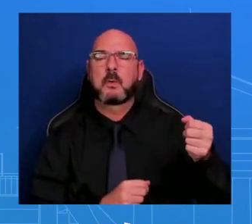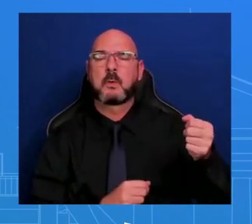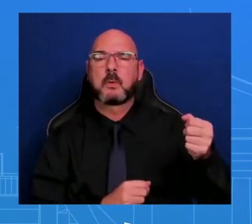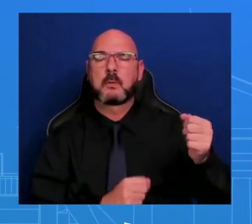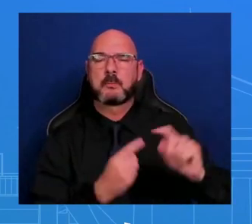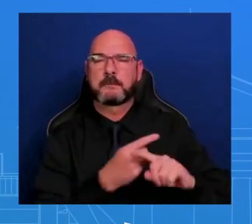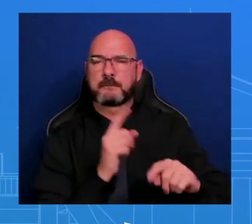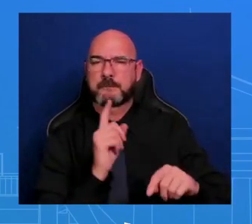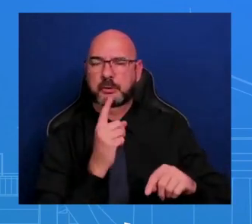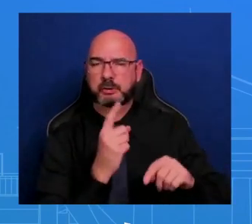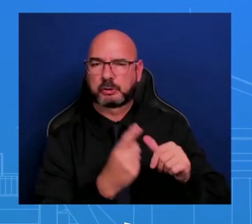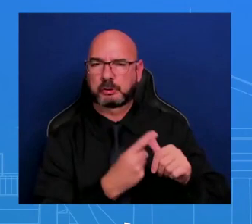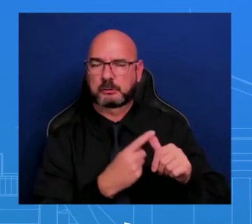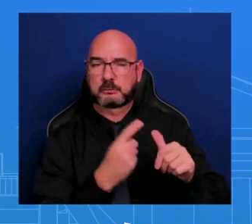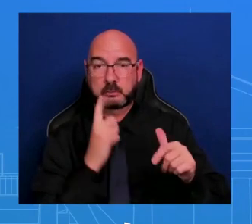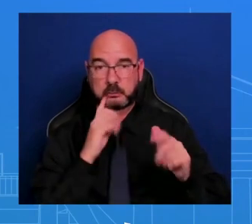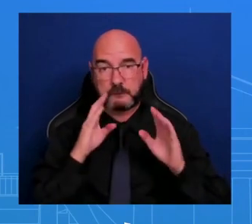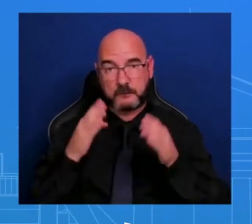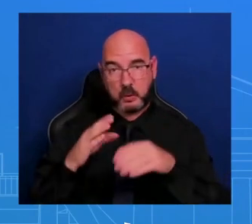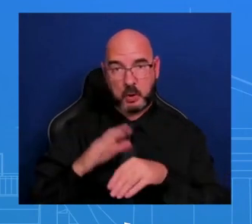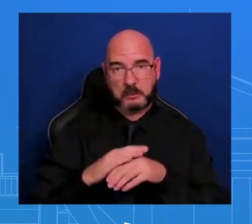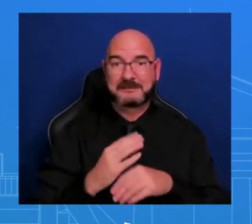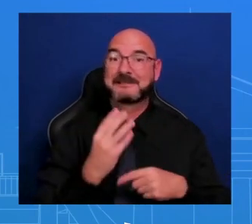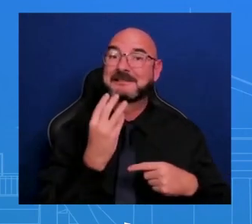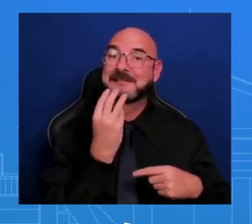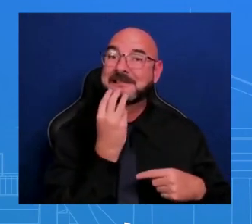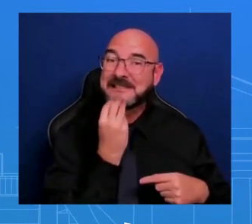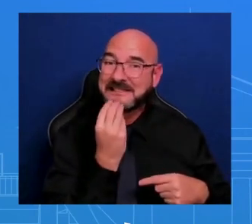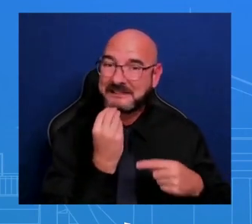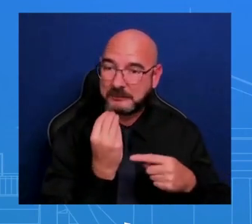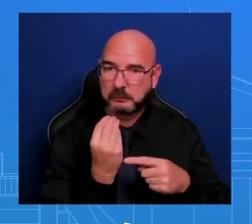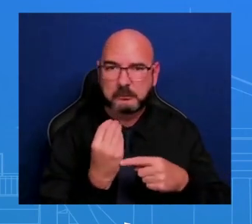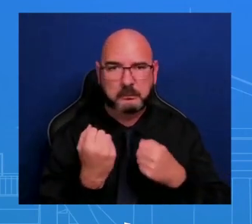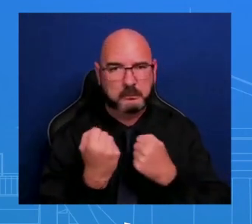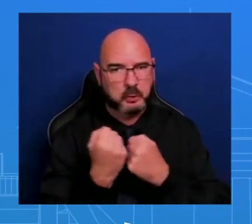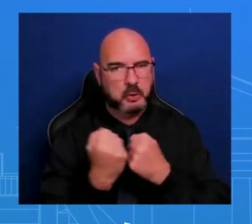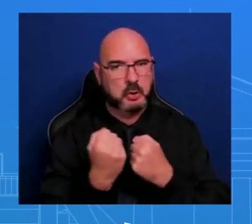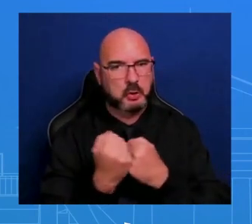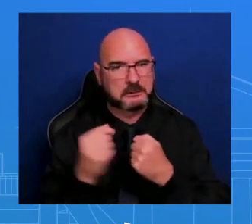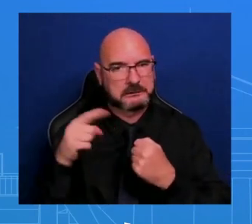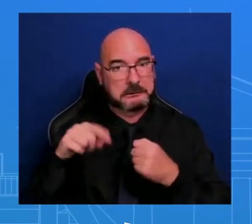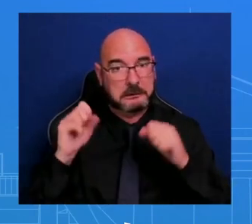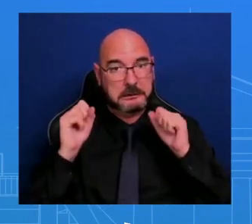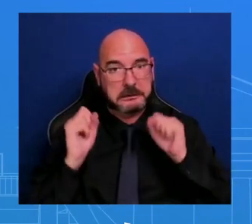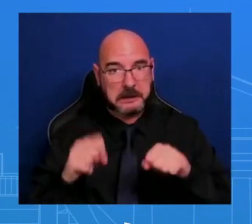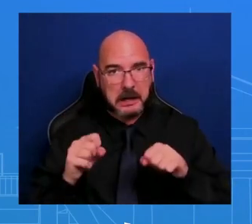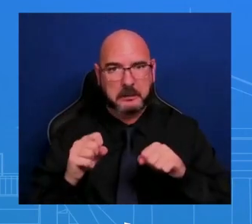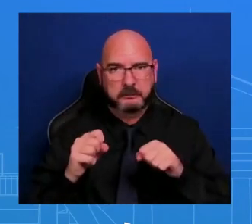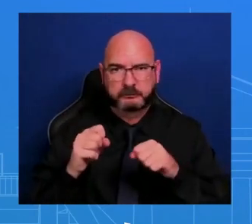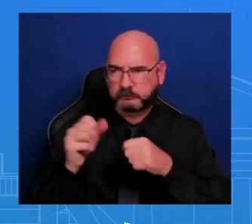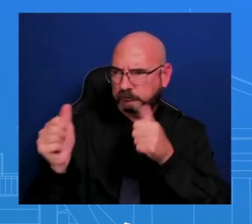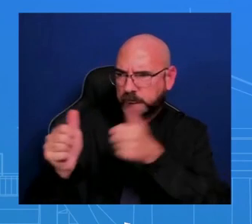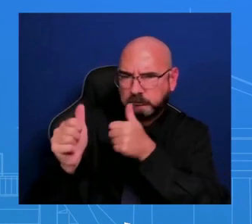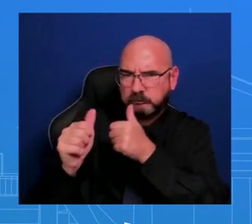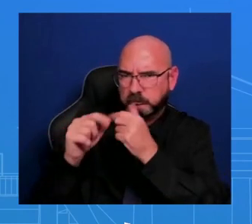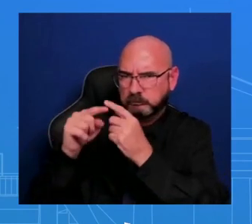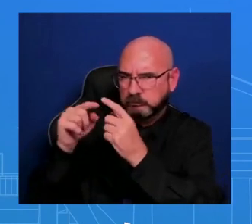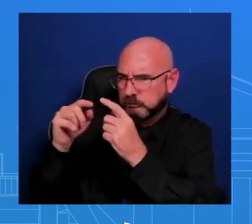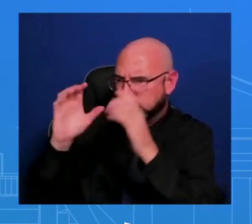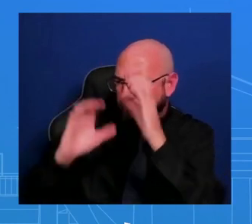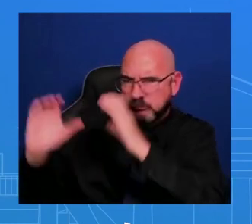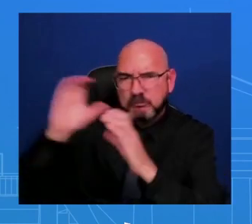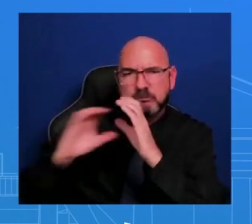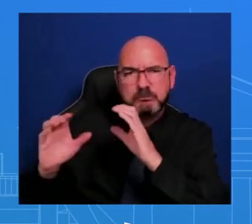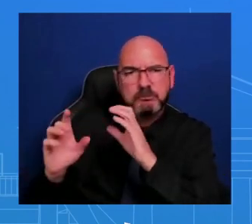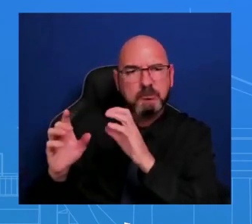go after Hamas right now, making sure they got the capabilities, the security assistance to go after Hamas. And we're certainly in discussions with our